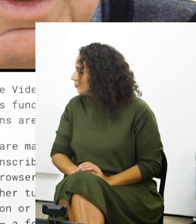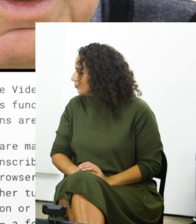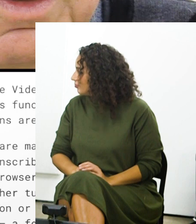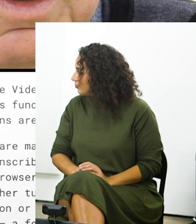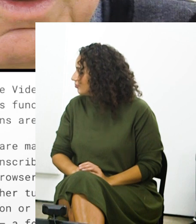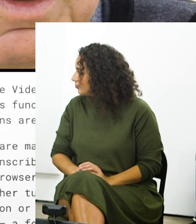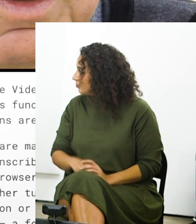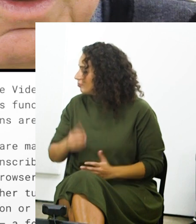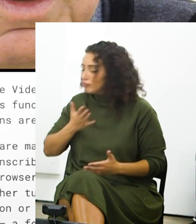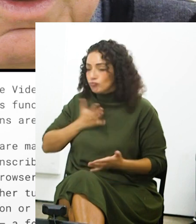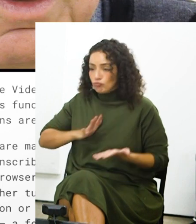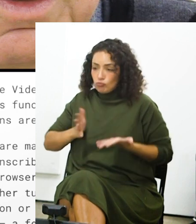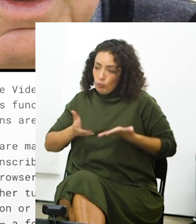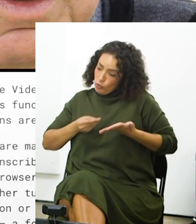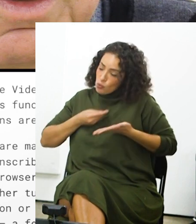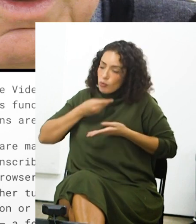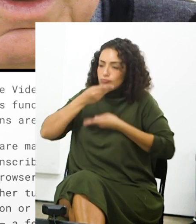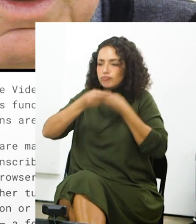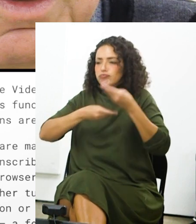my experience with it.